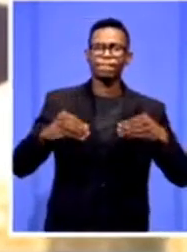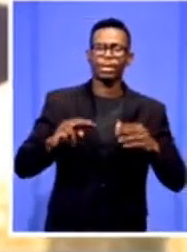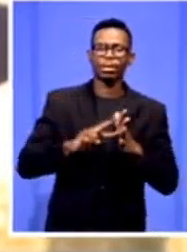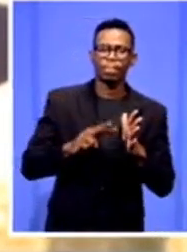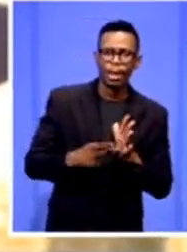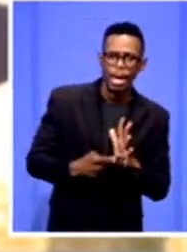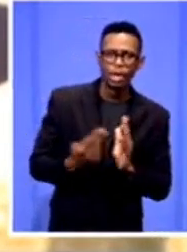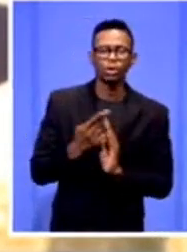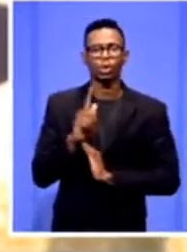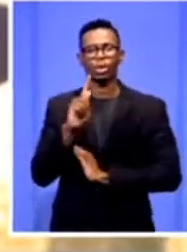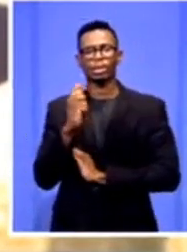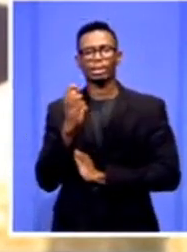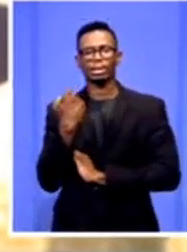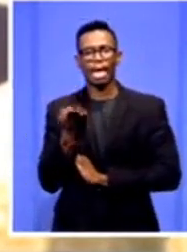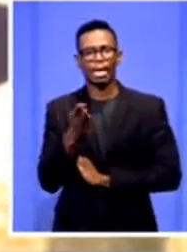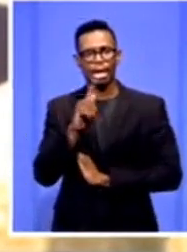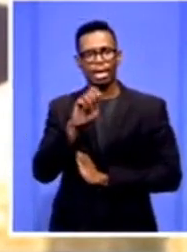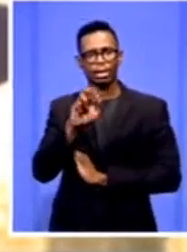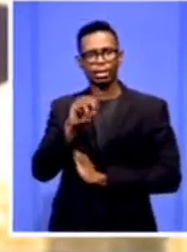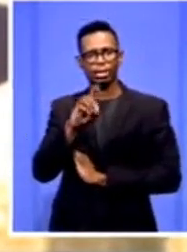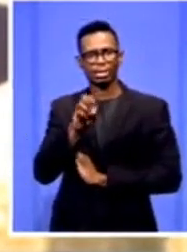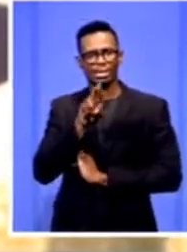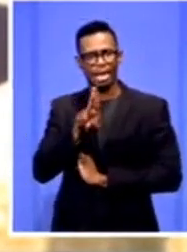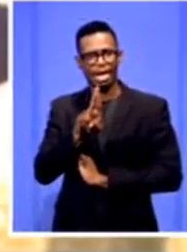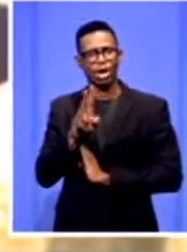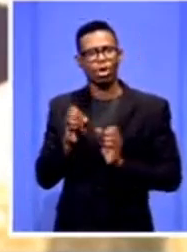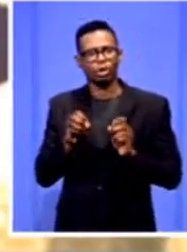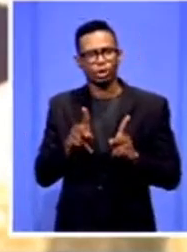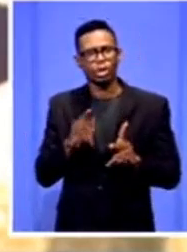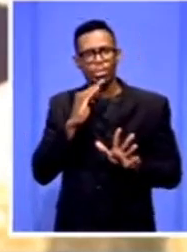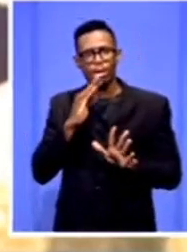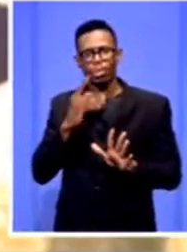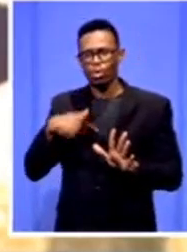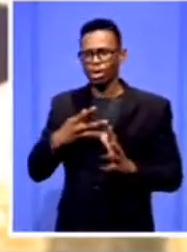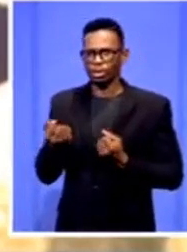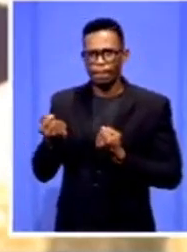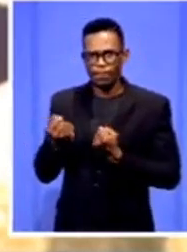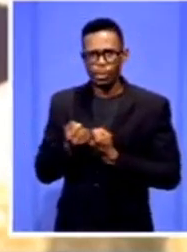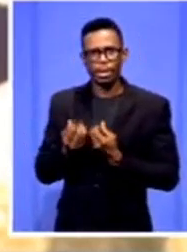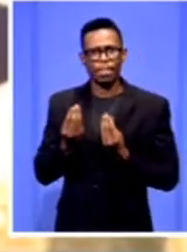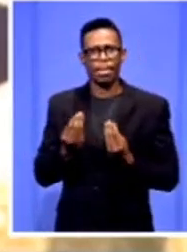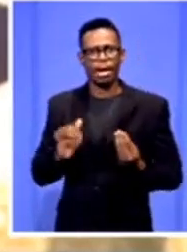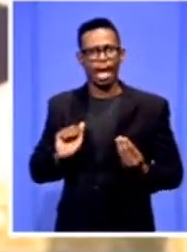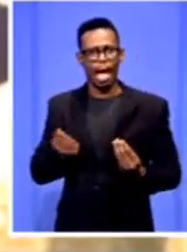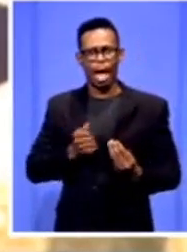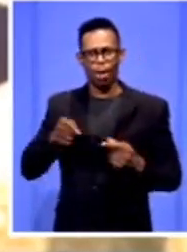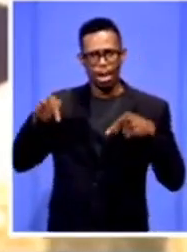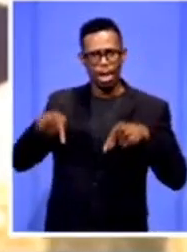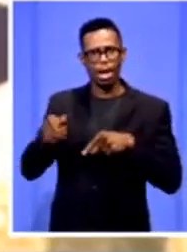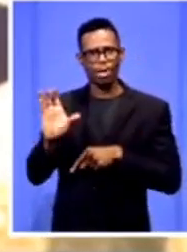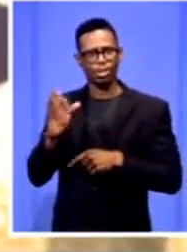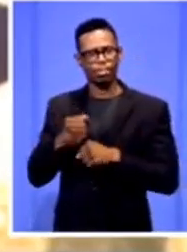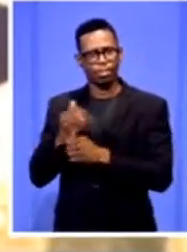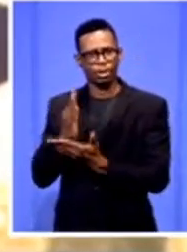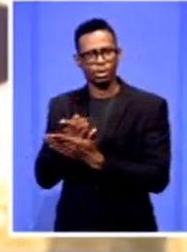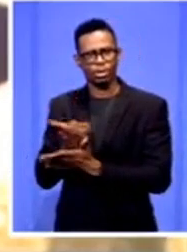Re tshwanela go supporta bana ba rona gore ba di utlwisise dintho tsena gobane ga re sa ba